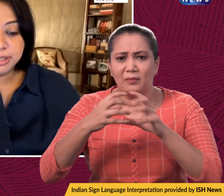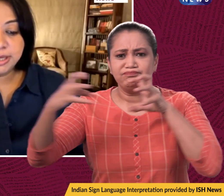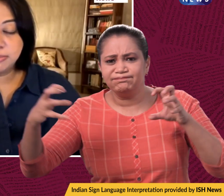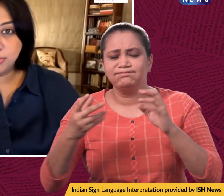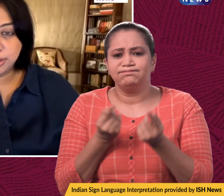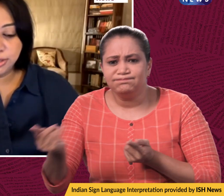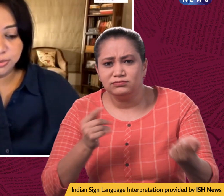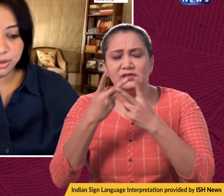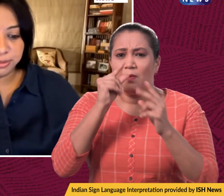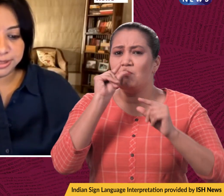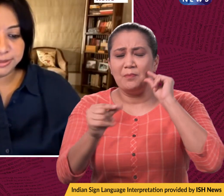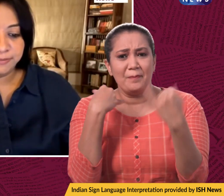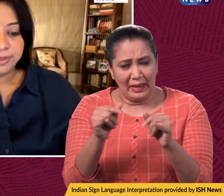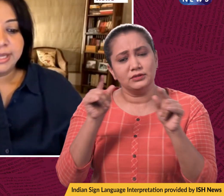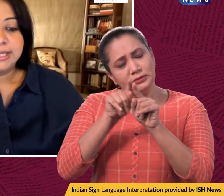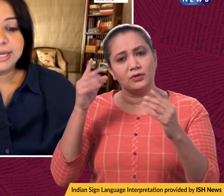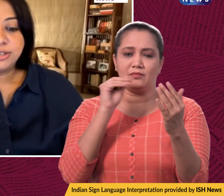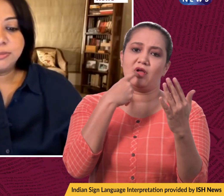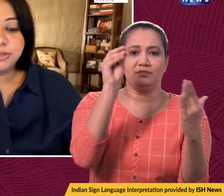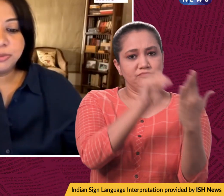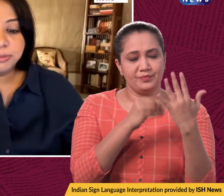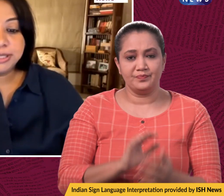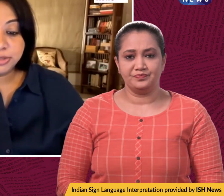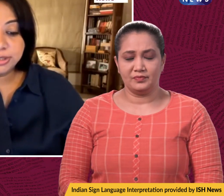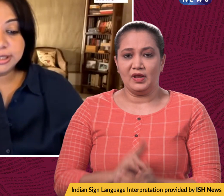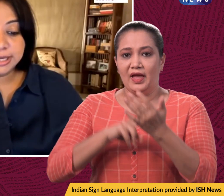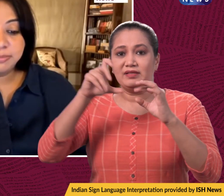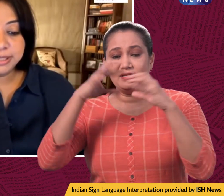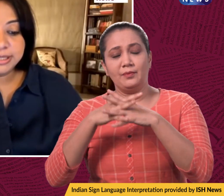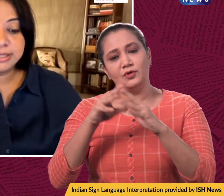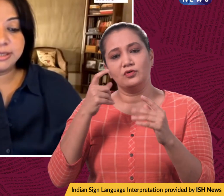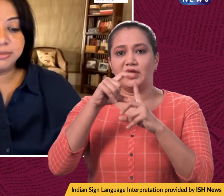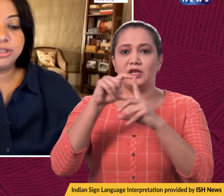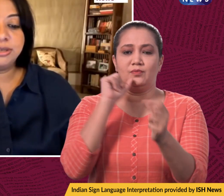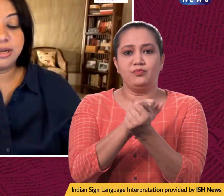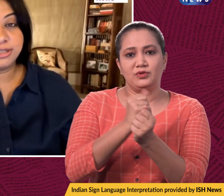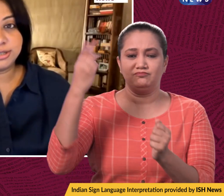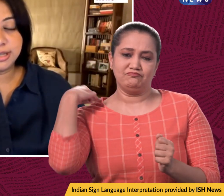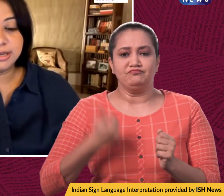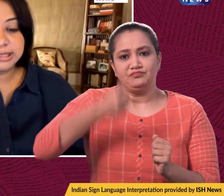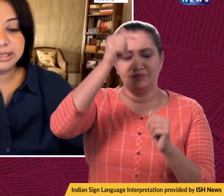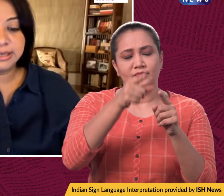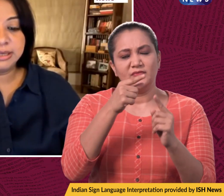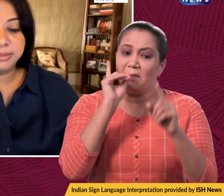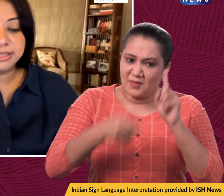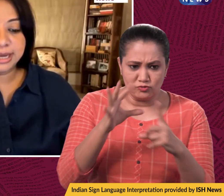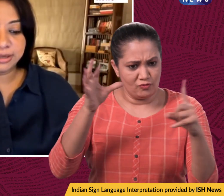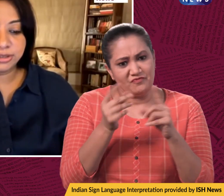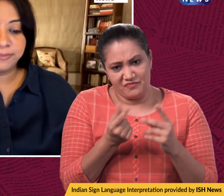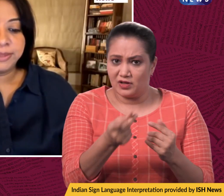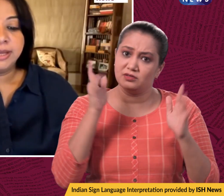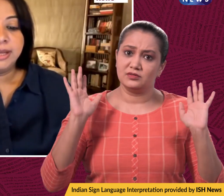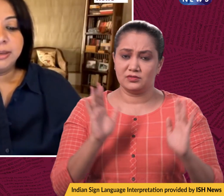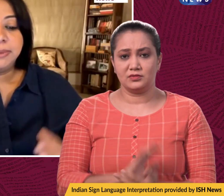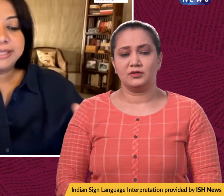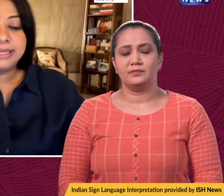promoting enmity, and posting lewd comments. The National Commission for Women has written to the Delhi Police Commissioner Rakesh Asthana seeking immediate